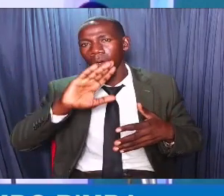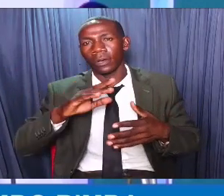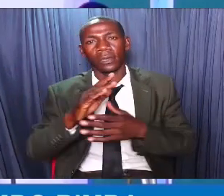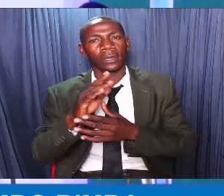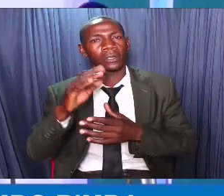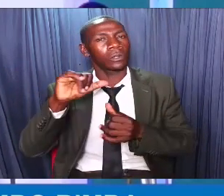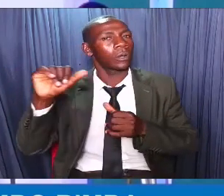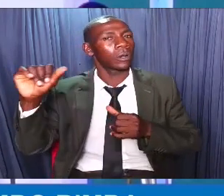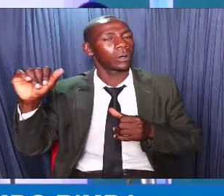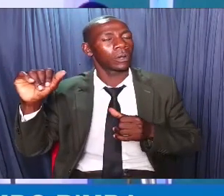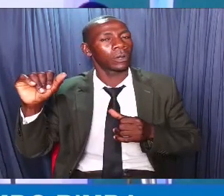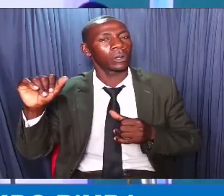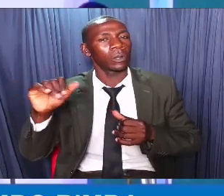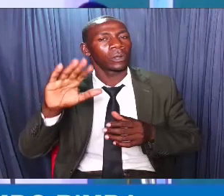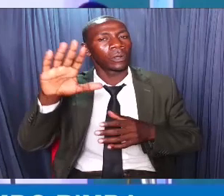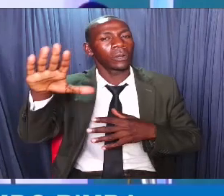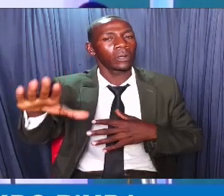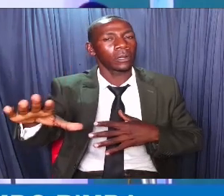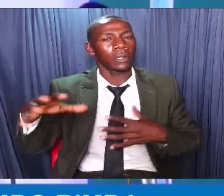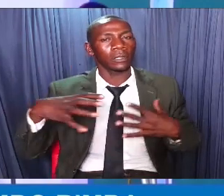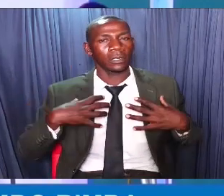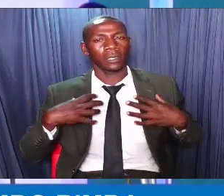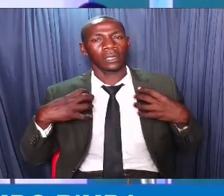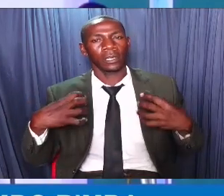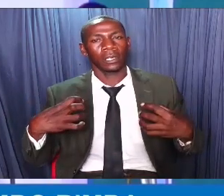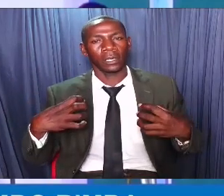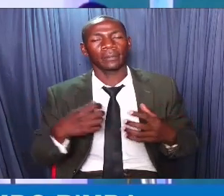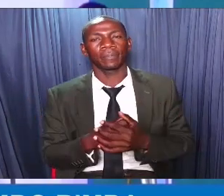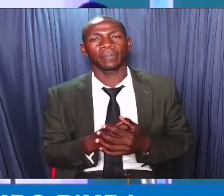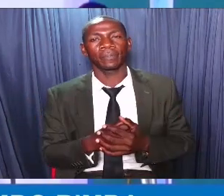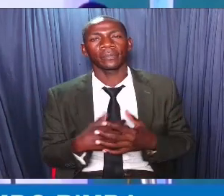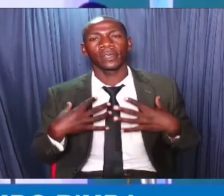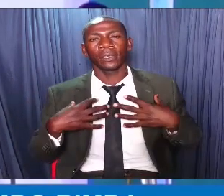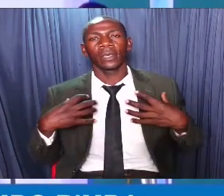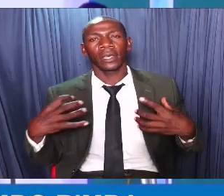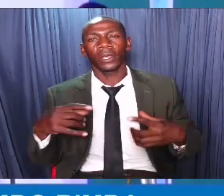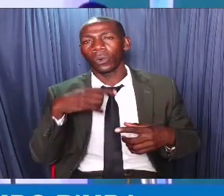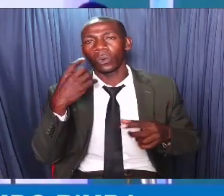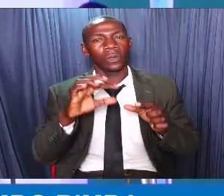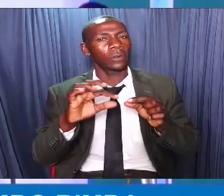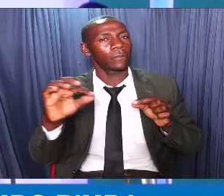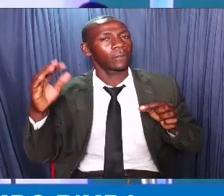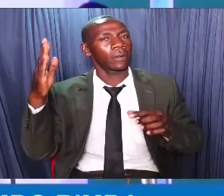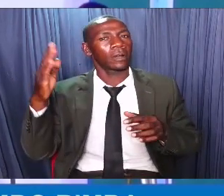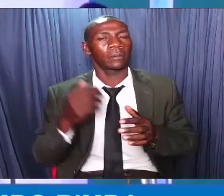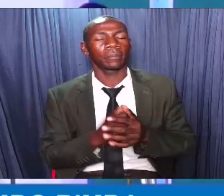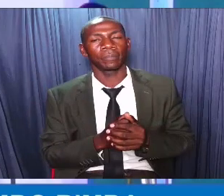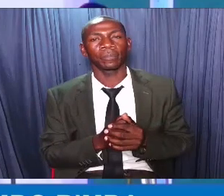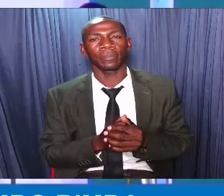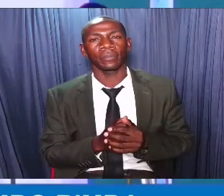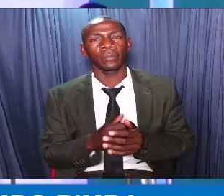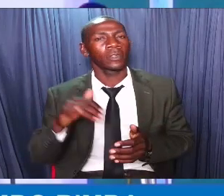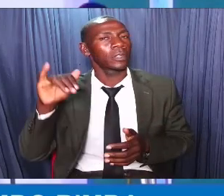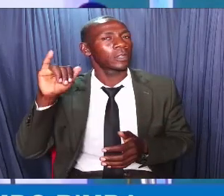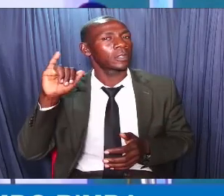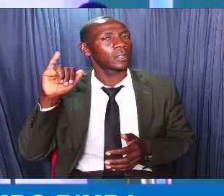is so long. Inasema akiunyosha anapona. It says when he strengthens he anaponya hata walio mbali. He heals even those who are far. Jana